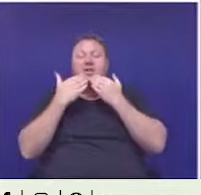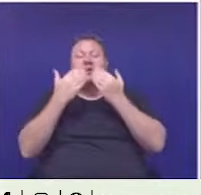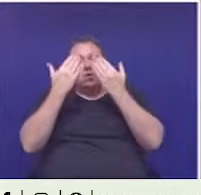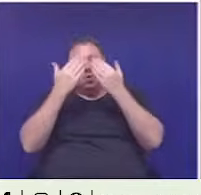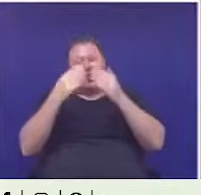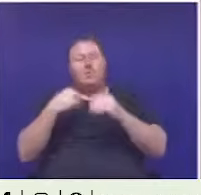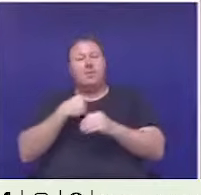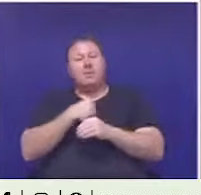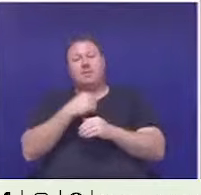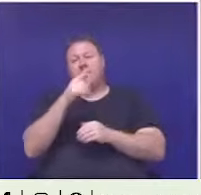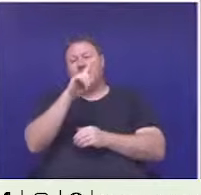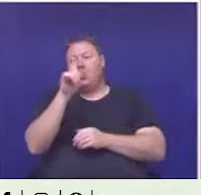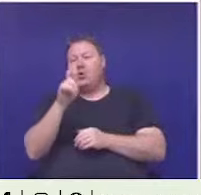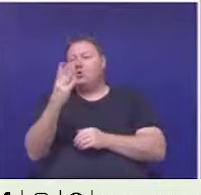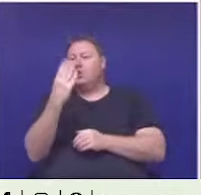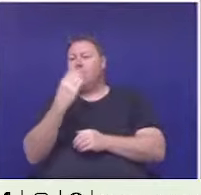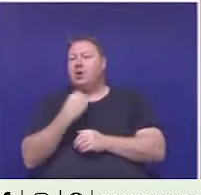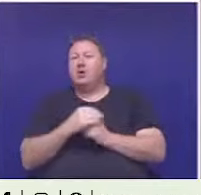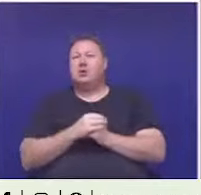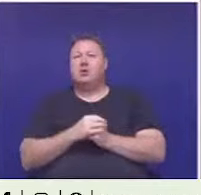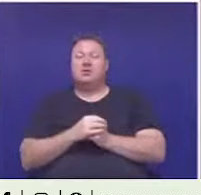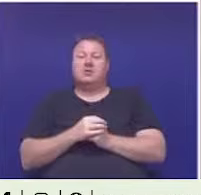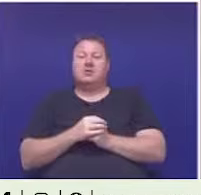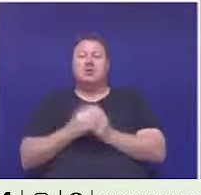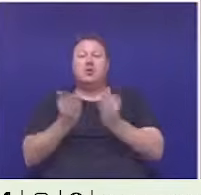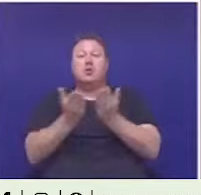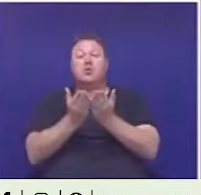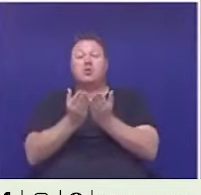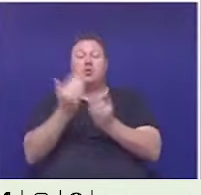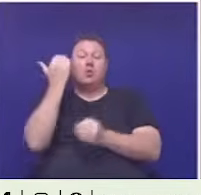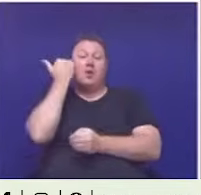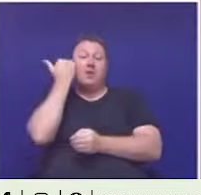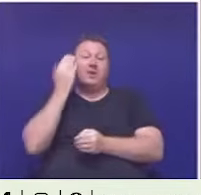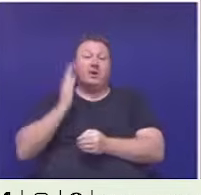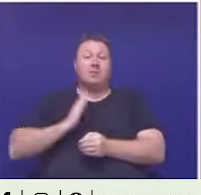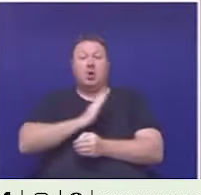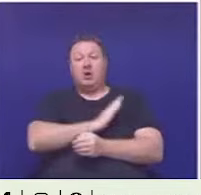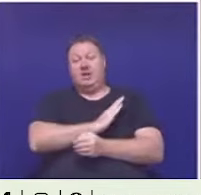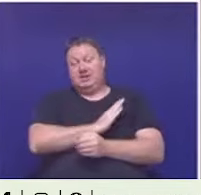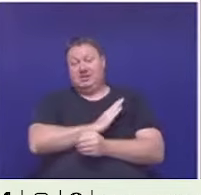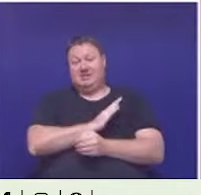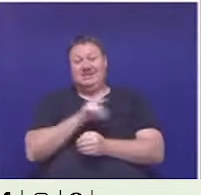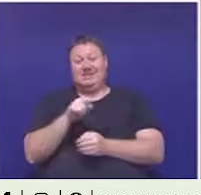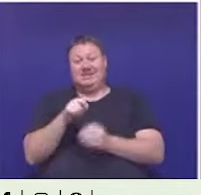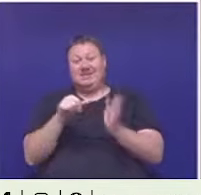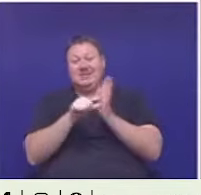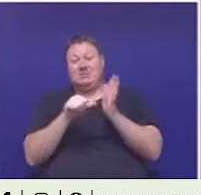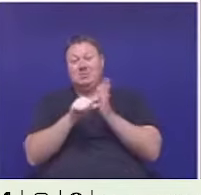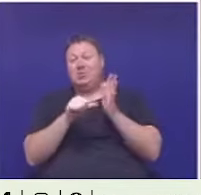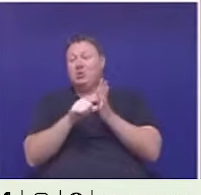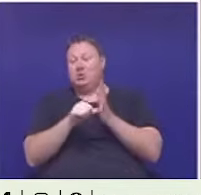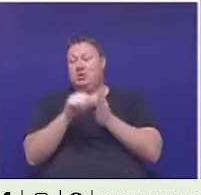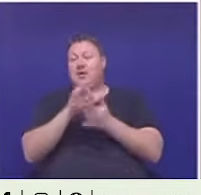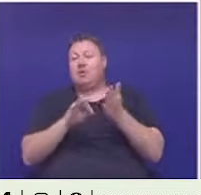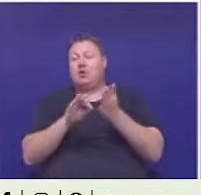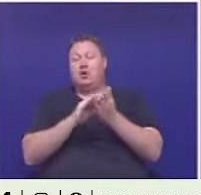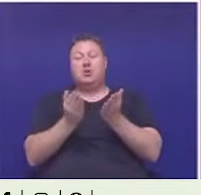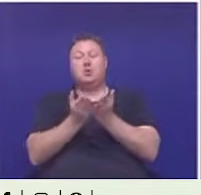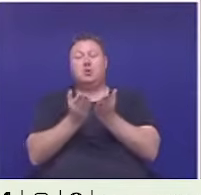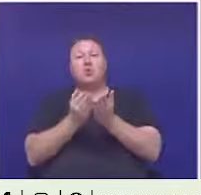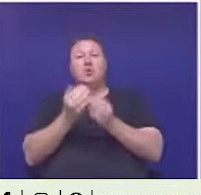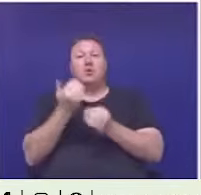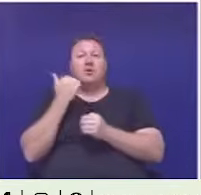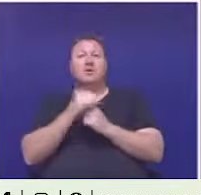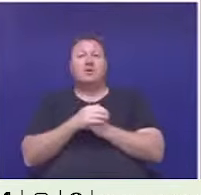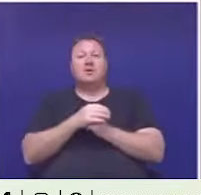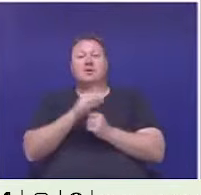question. The school governing bodies are very central to democratic school governance. In terms of the South